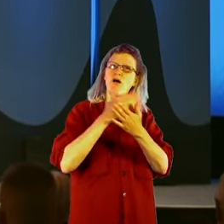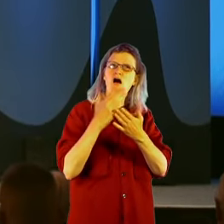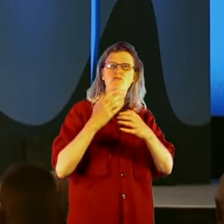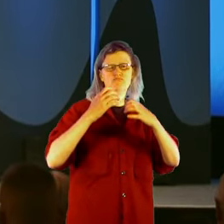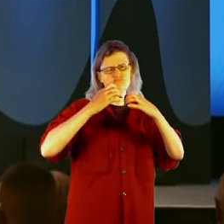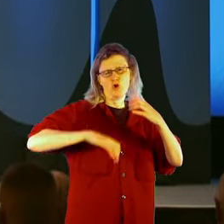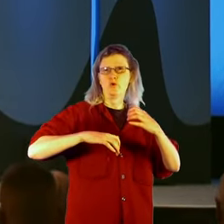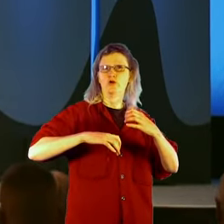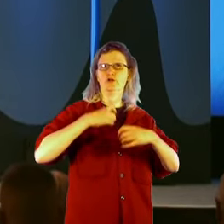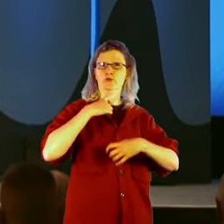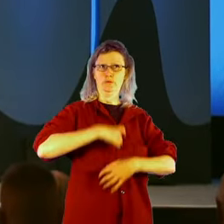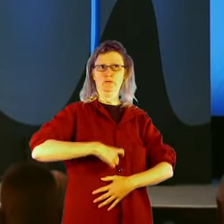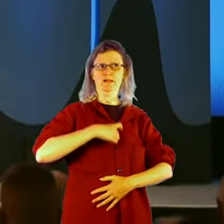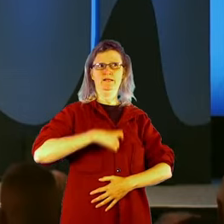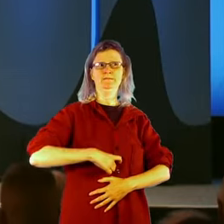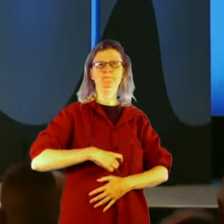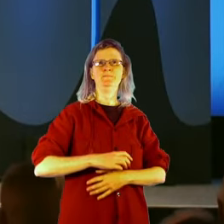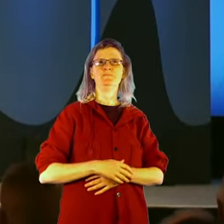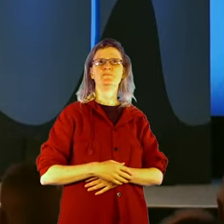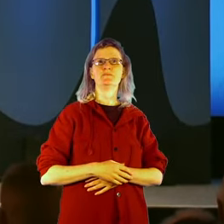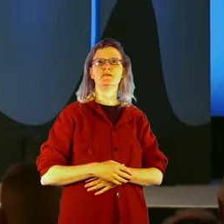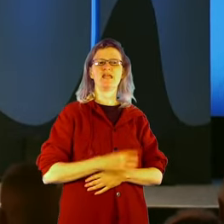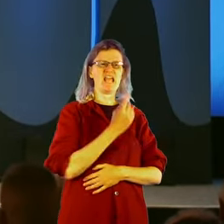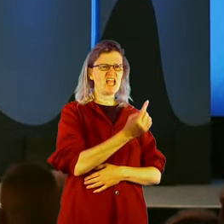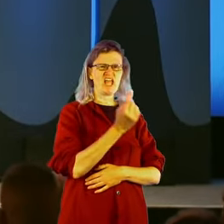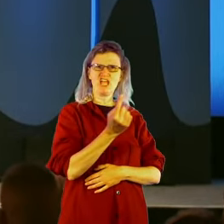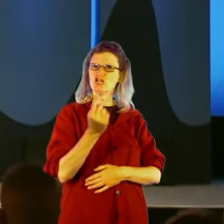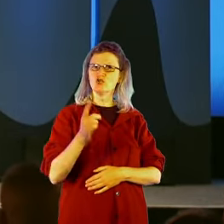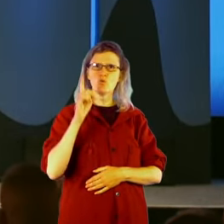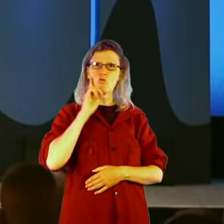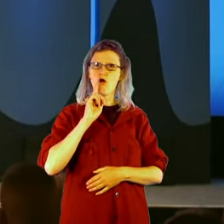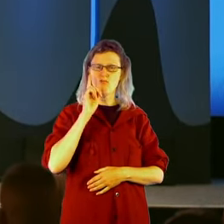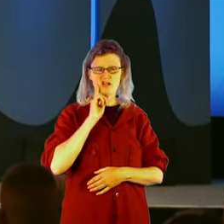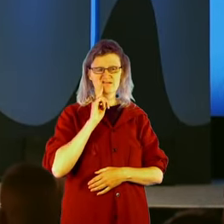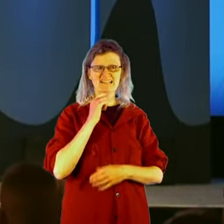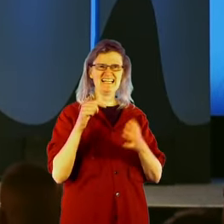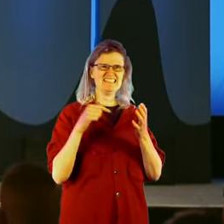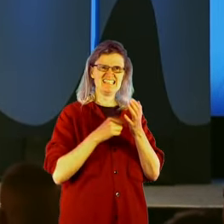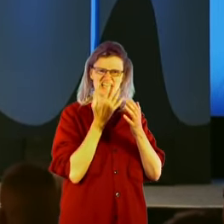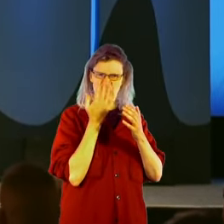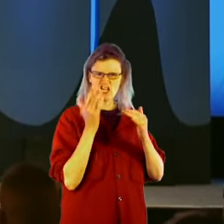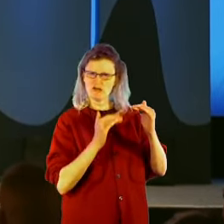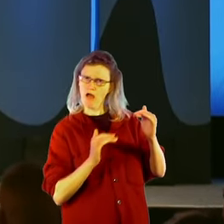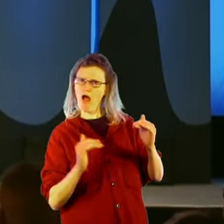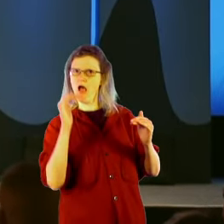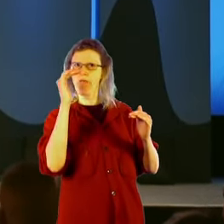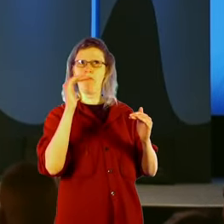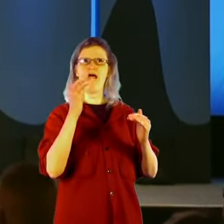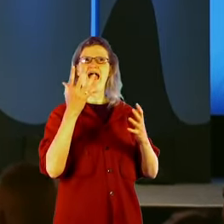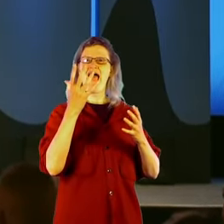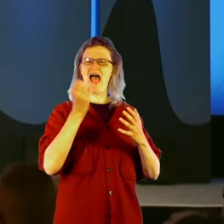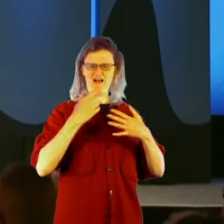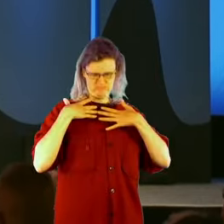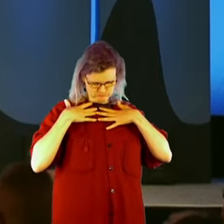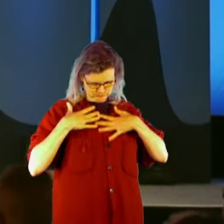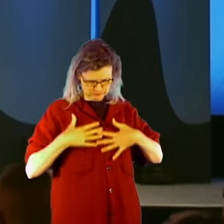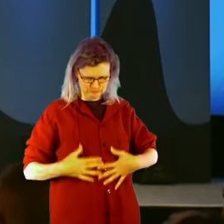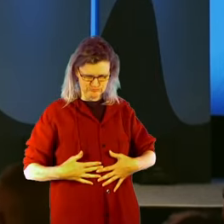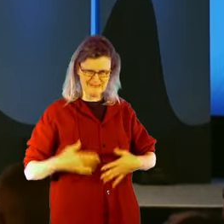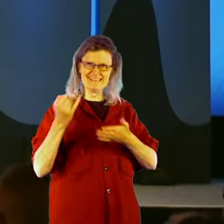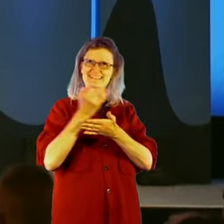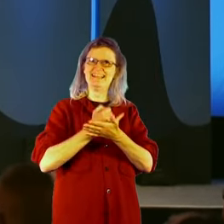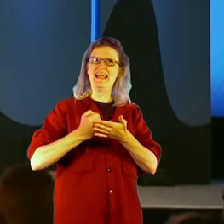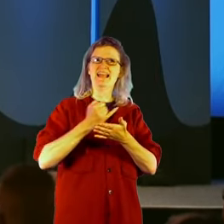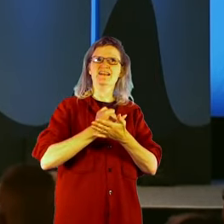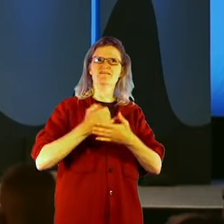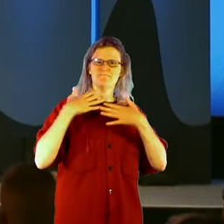humanity. Every woman, past the age of puberty at least, carries this reminder of sin's